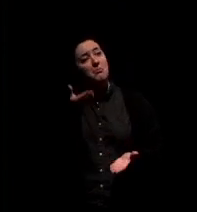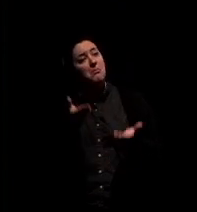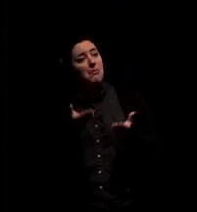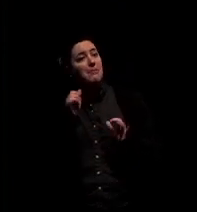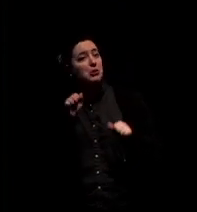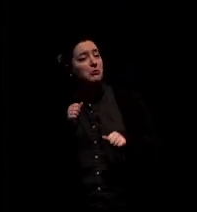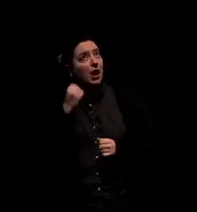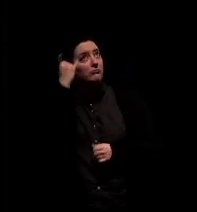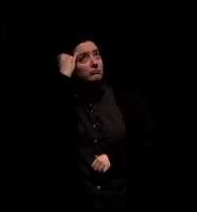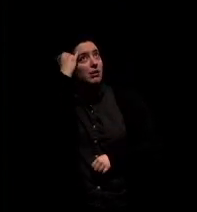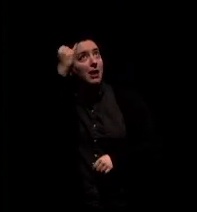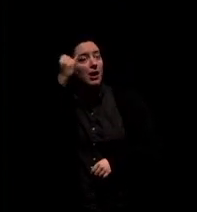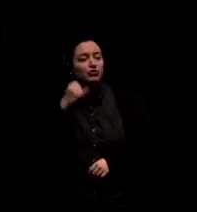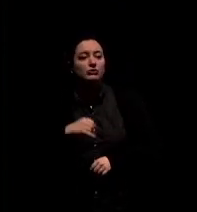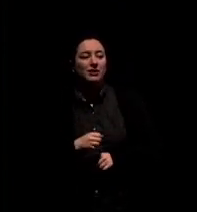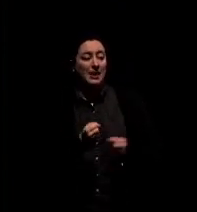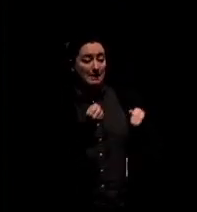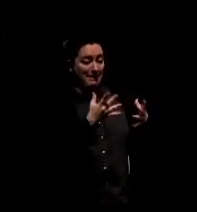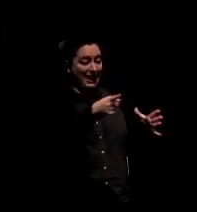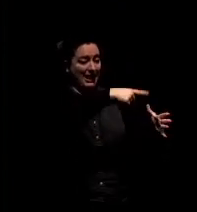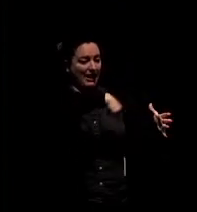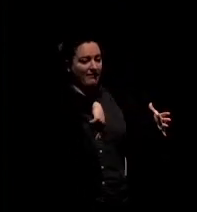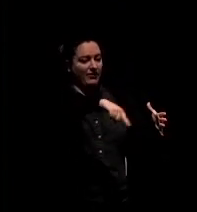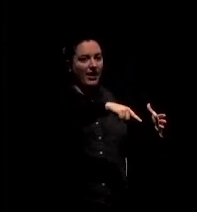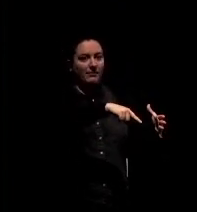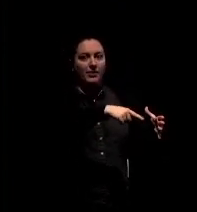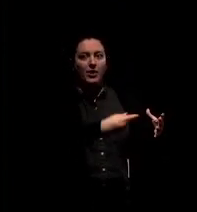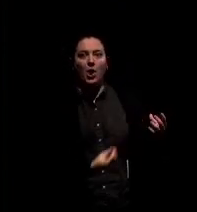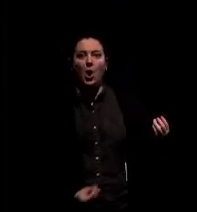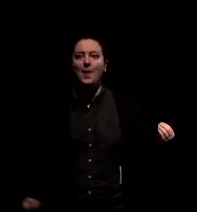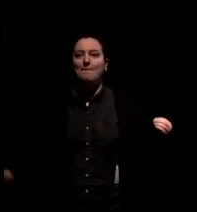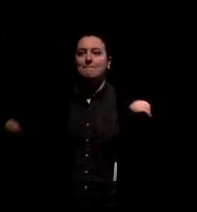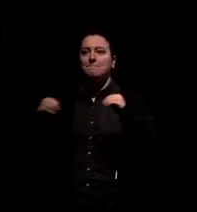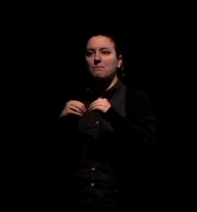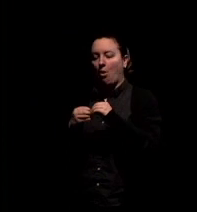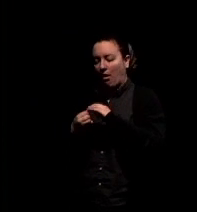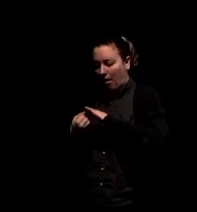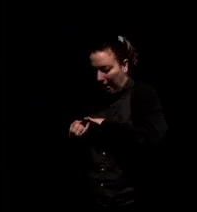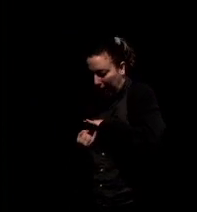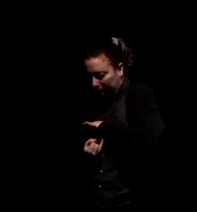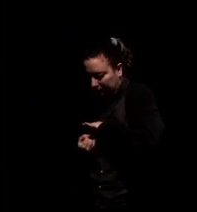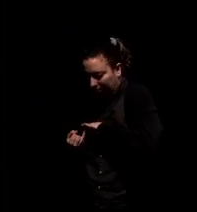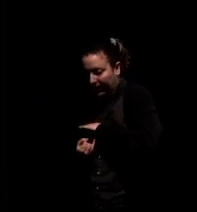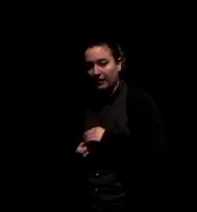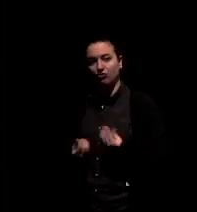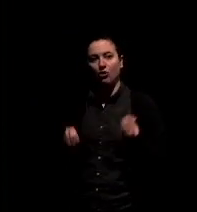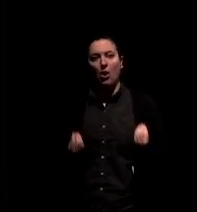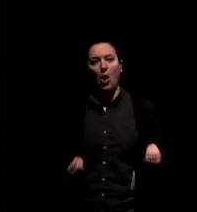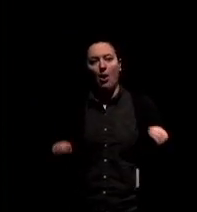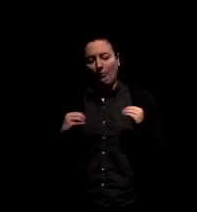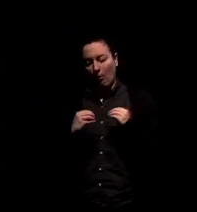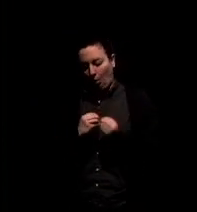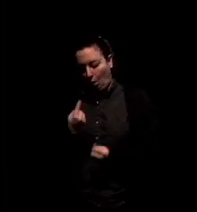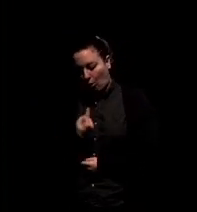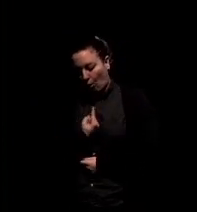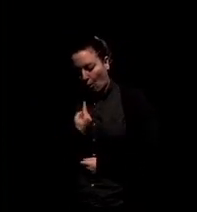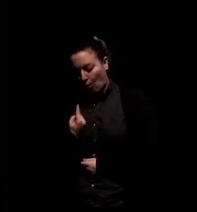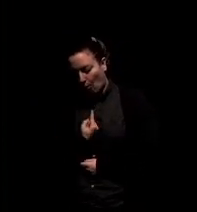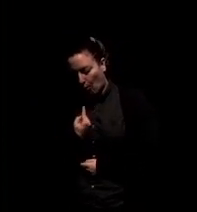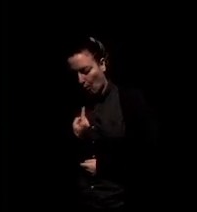lot of these older adults have increased isolation and loneliness. Only half as many of